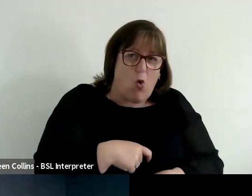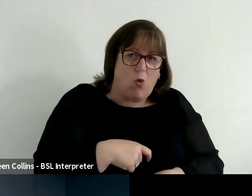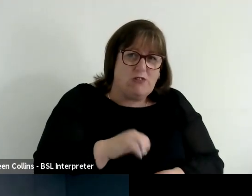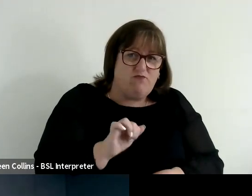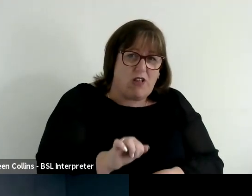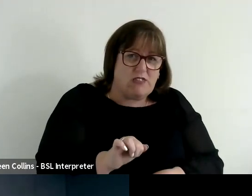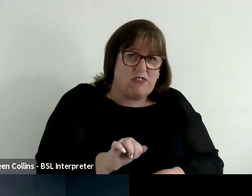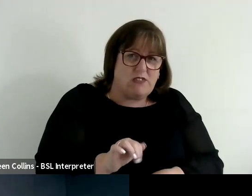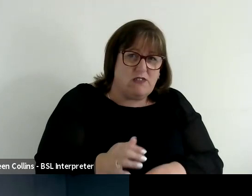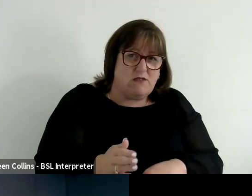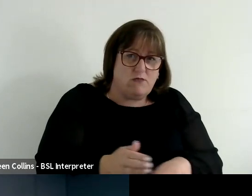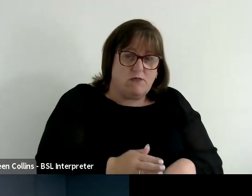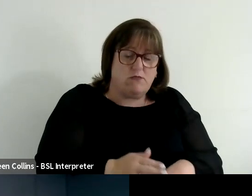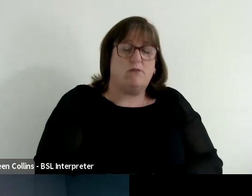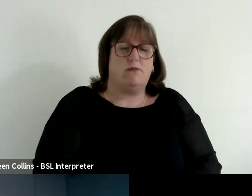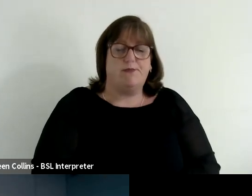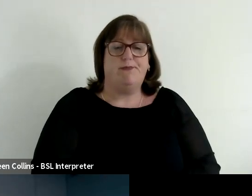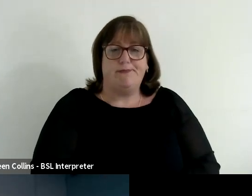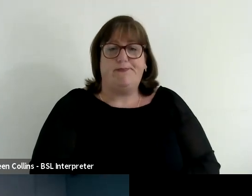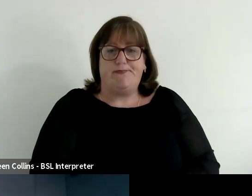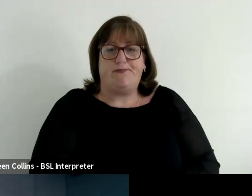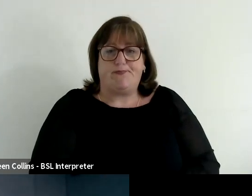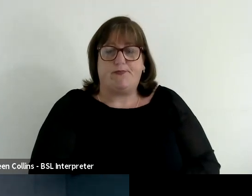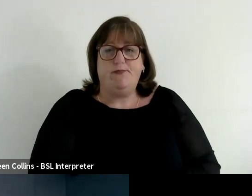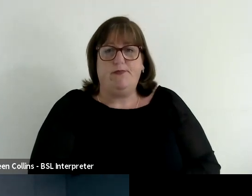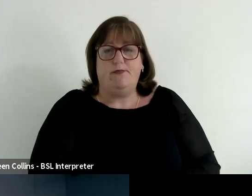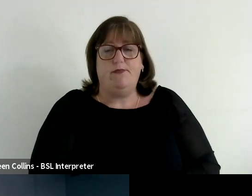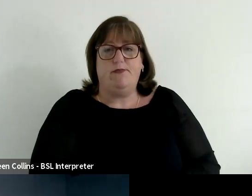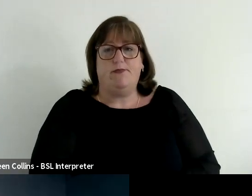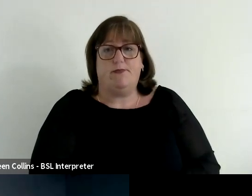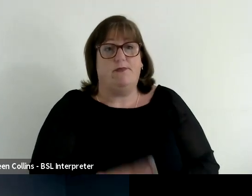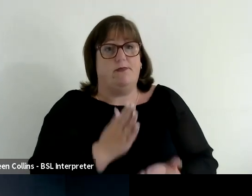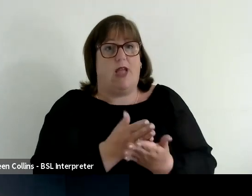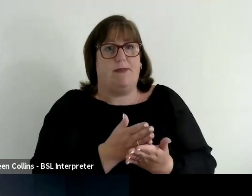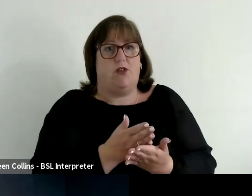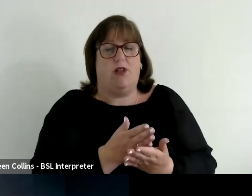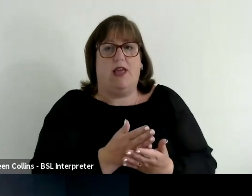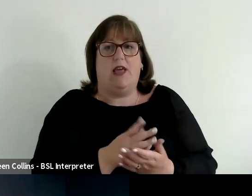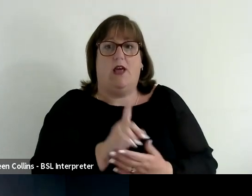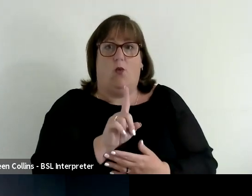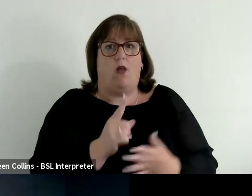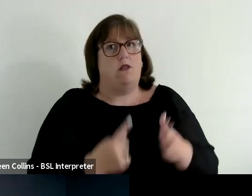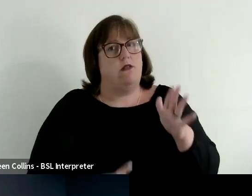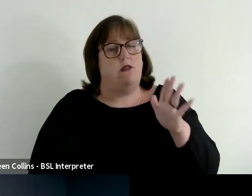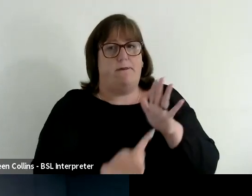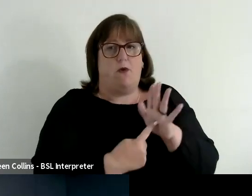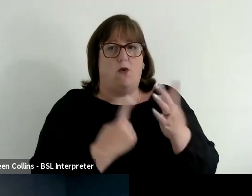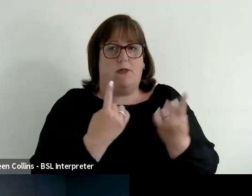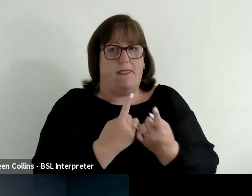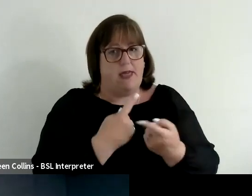have at Channel 4? Yeah, absolutely. And thanks for mentioning that, because that's one thing it's really important, I guess,